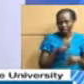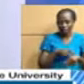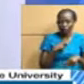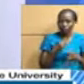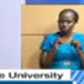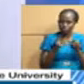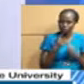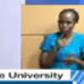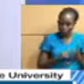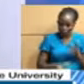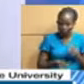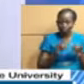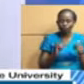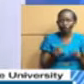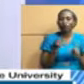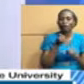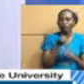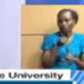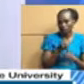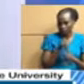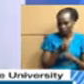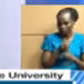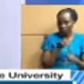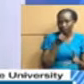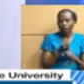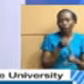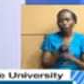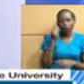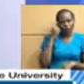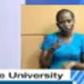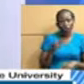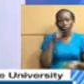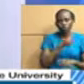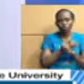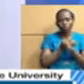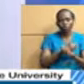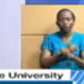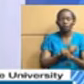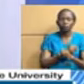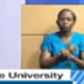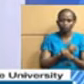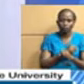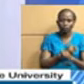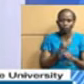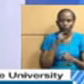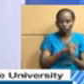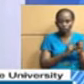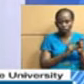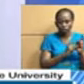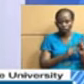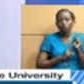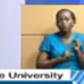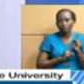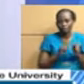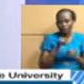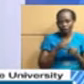say, let's try to advocate for the social security package and interventions, as we also know